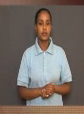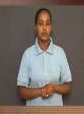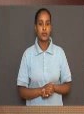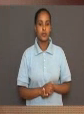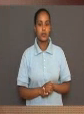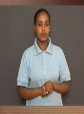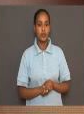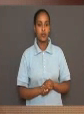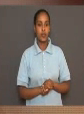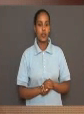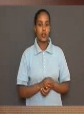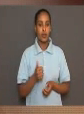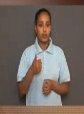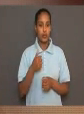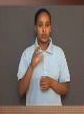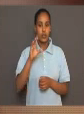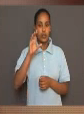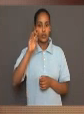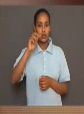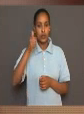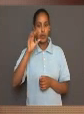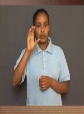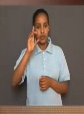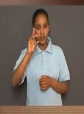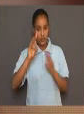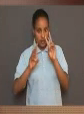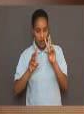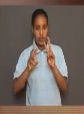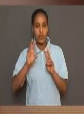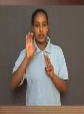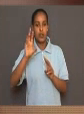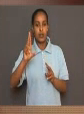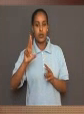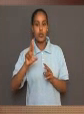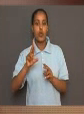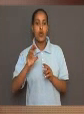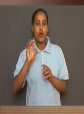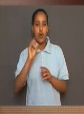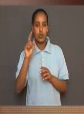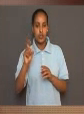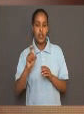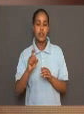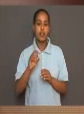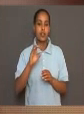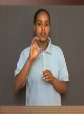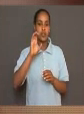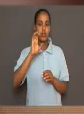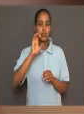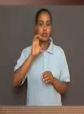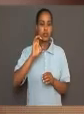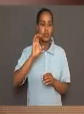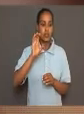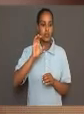The role of sodium dichromate in this reaction is to oxidize ethanol to